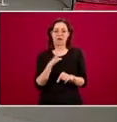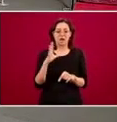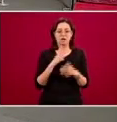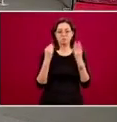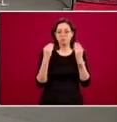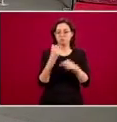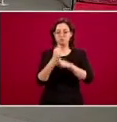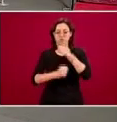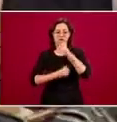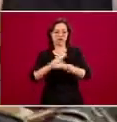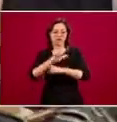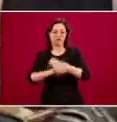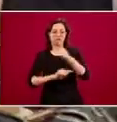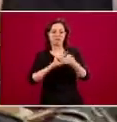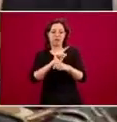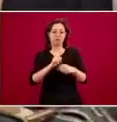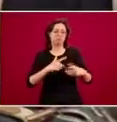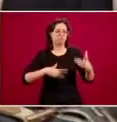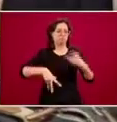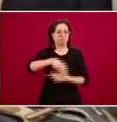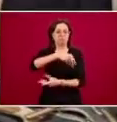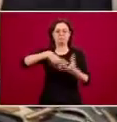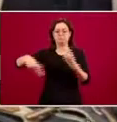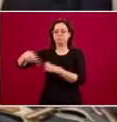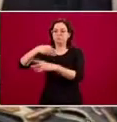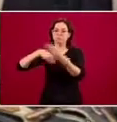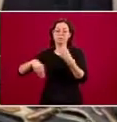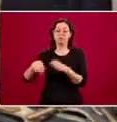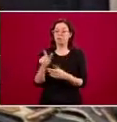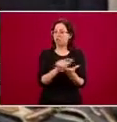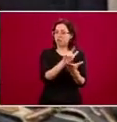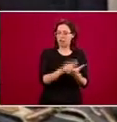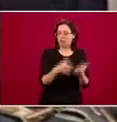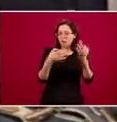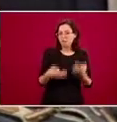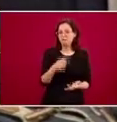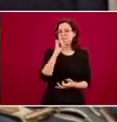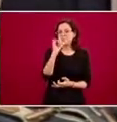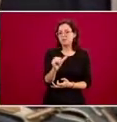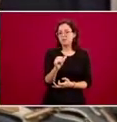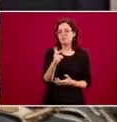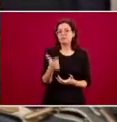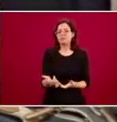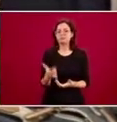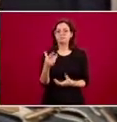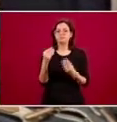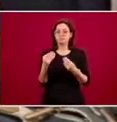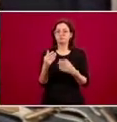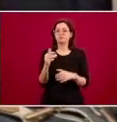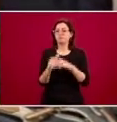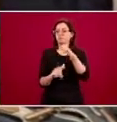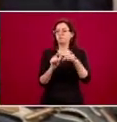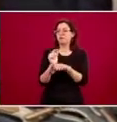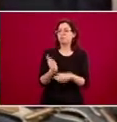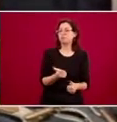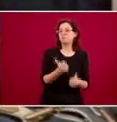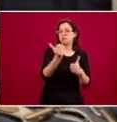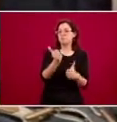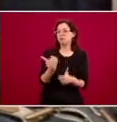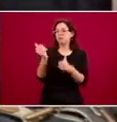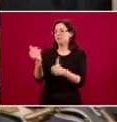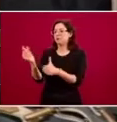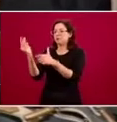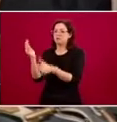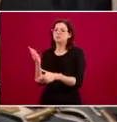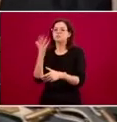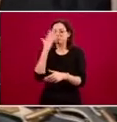the actual reason for the origins of the pandemic was the illegal traffic of protected species. So